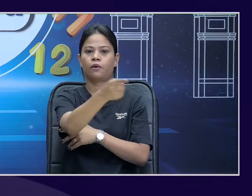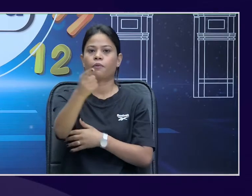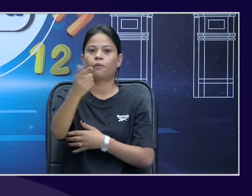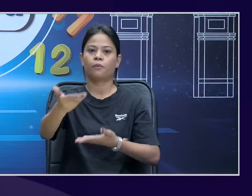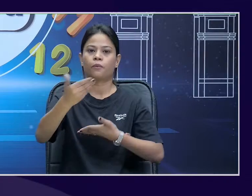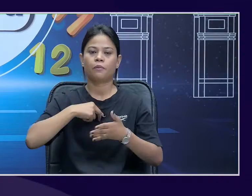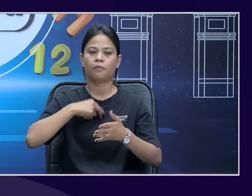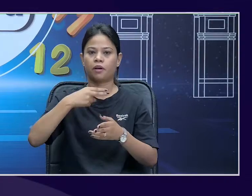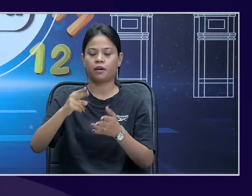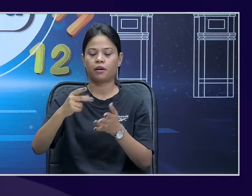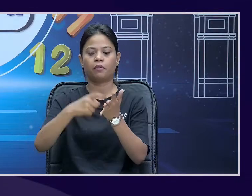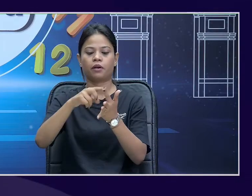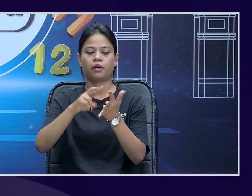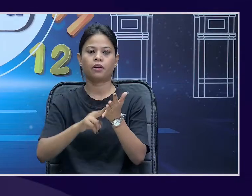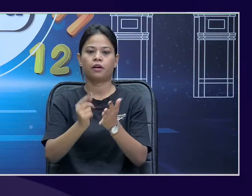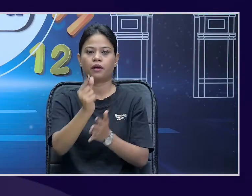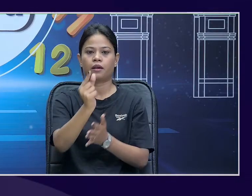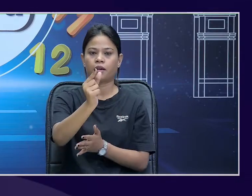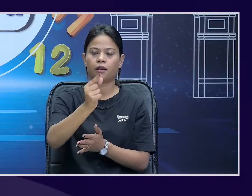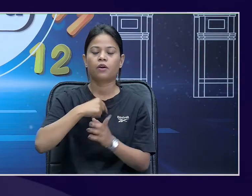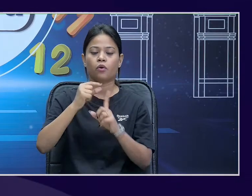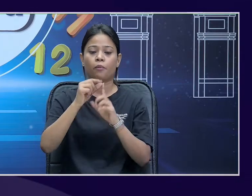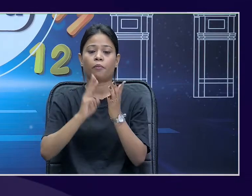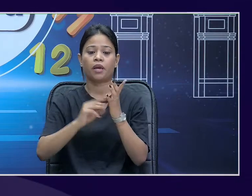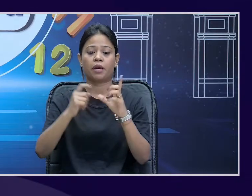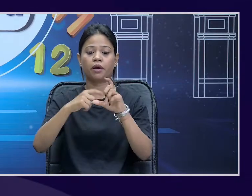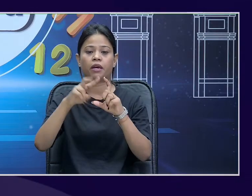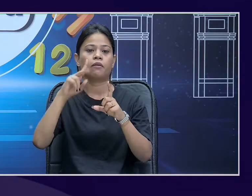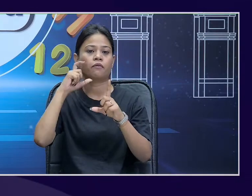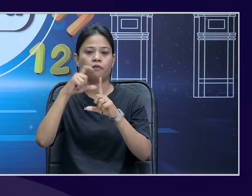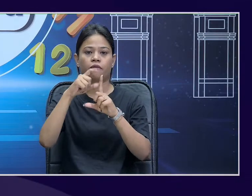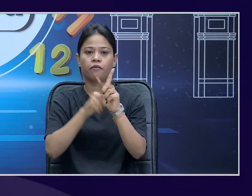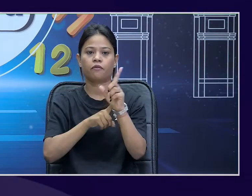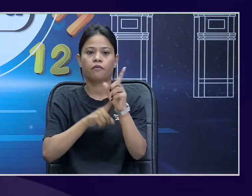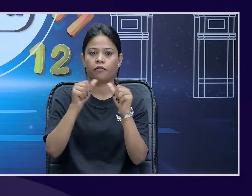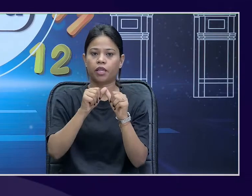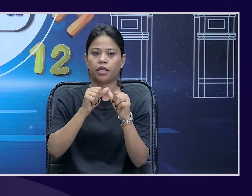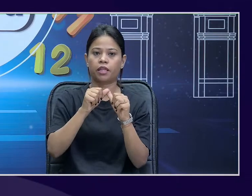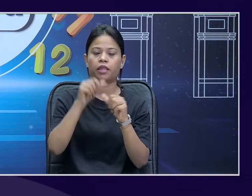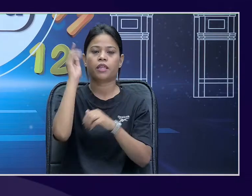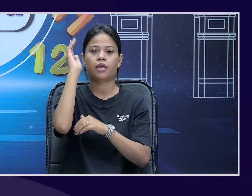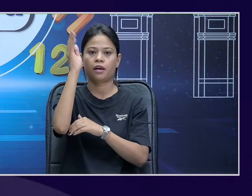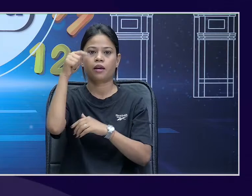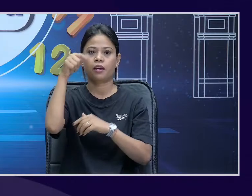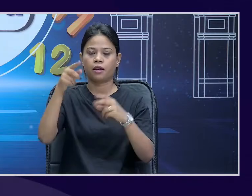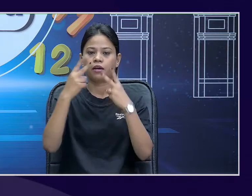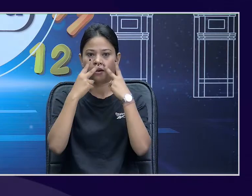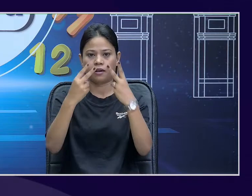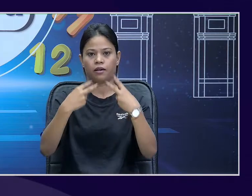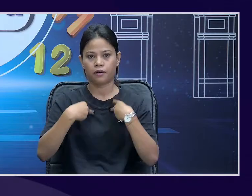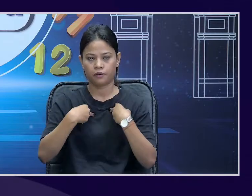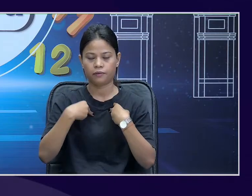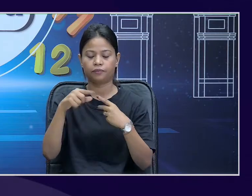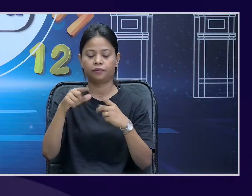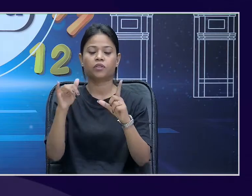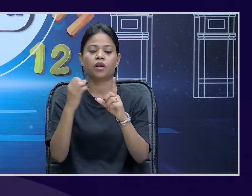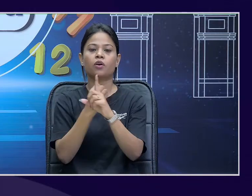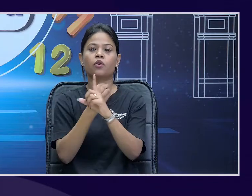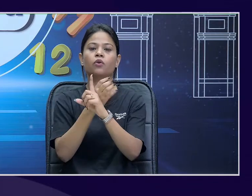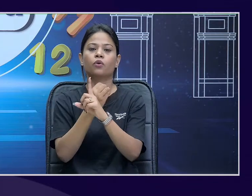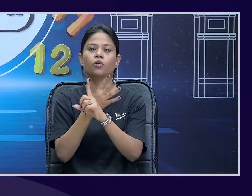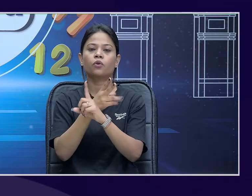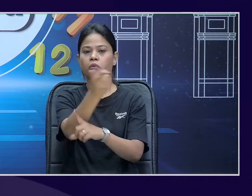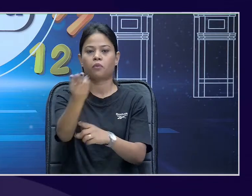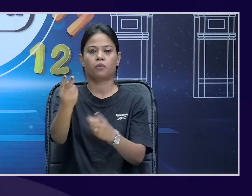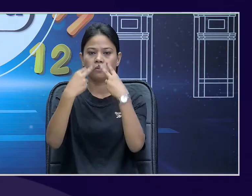all, and you are watching us live on PMeVIDYA channel, channel number 3, and on our NCERT official YouTube channel as well. Dear